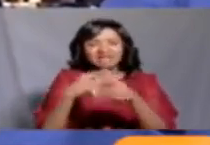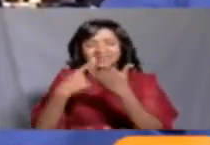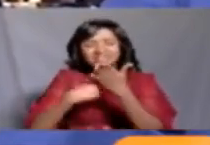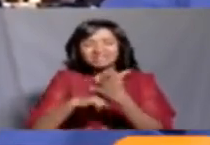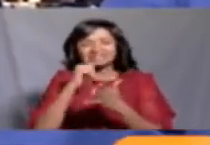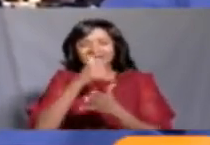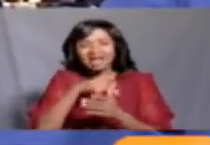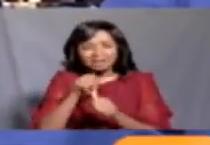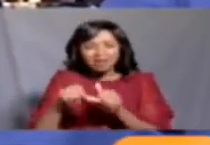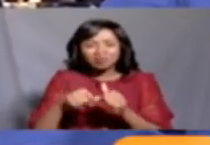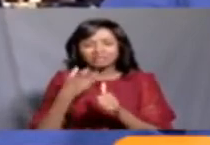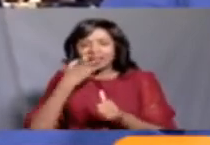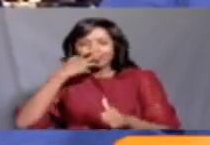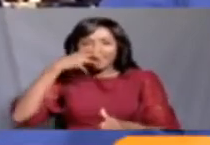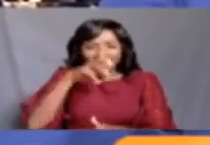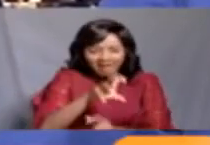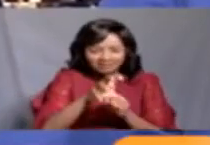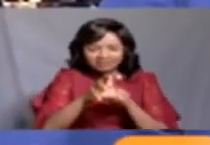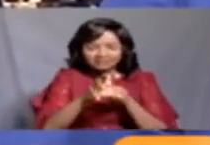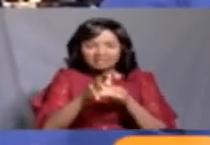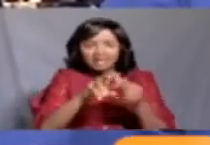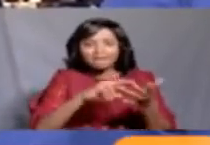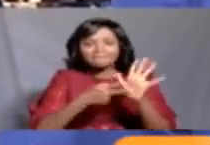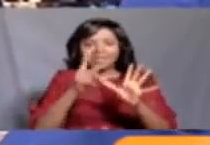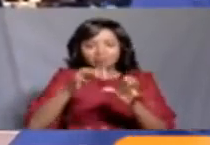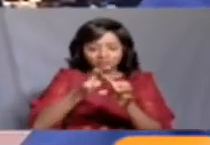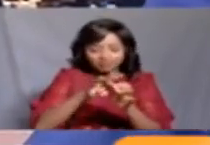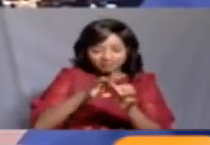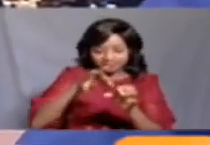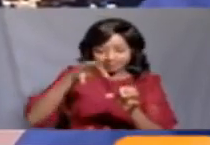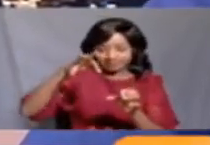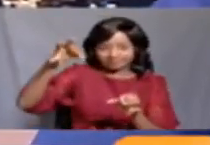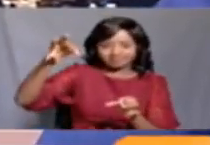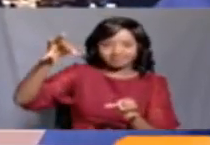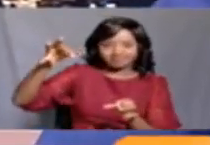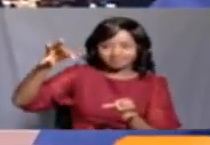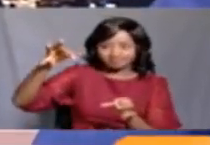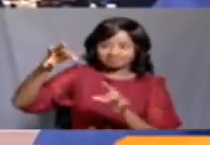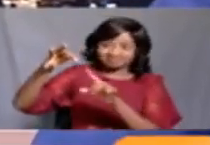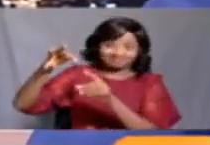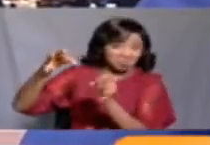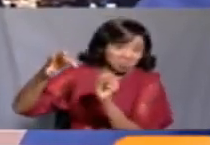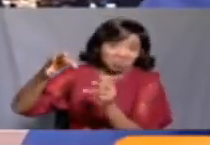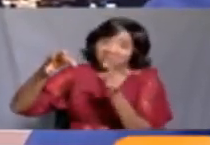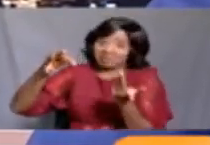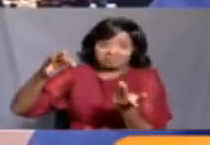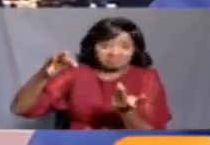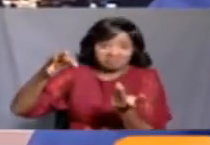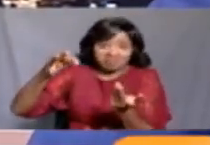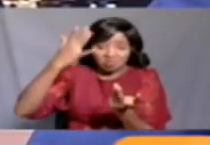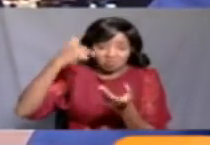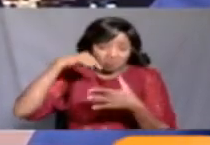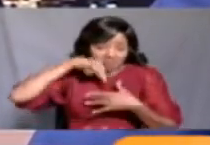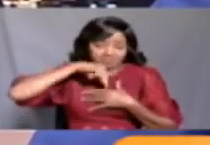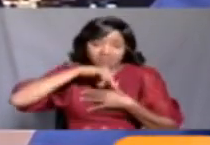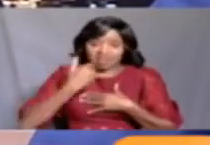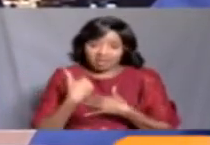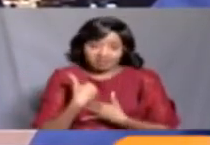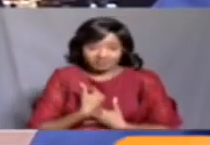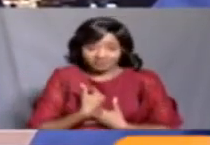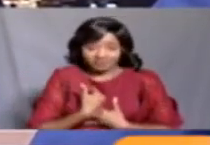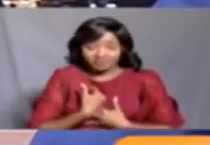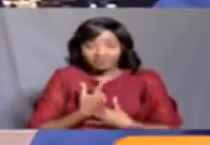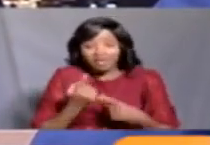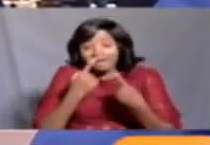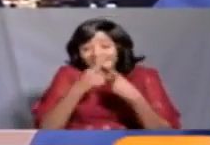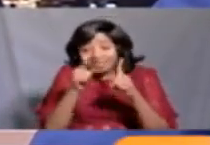into the spiritual element, isn't it? Yeah. And that's okay, because that's part of us. But then also, there's also other aspects